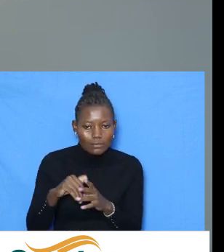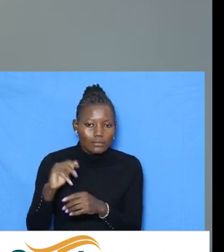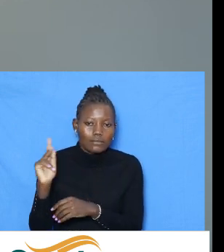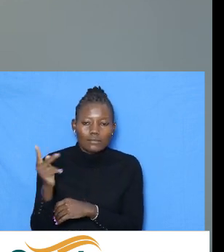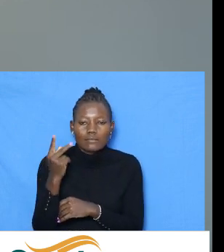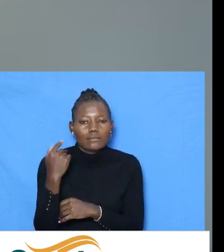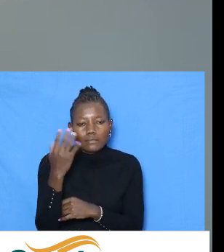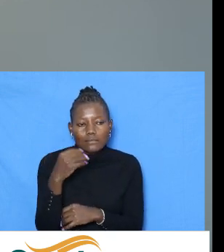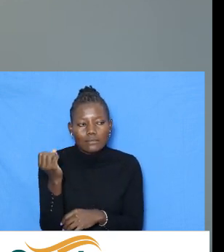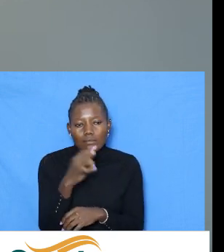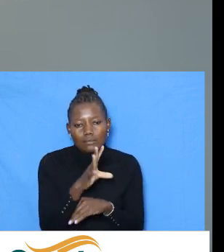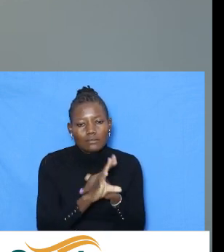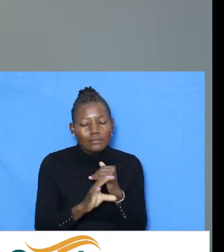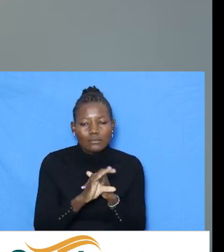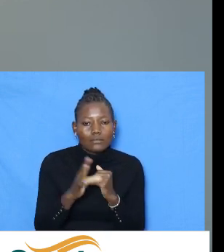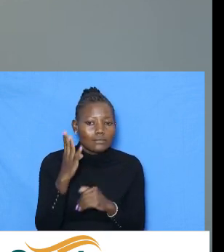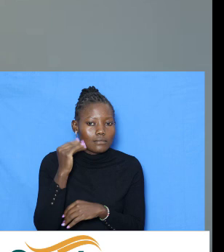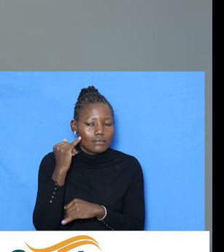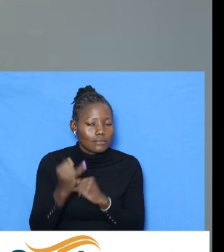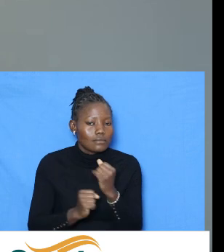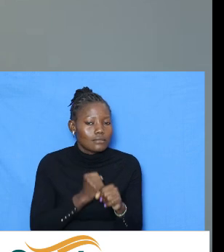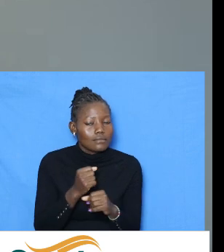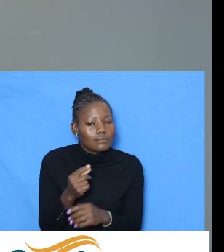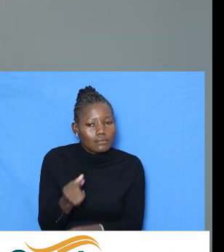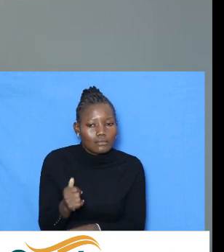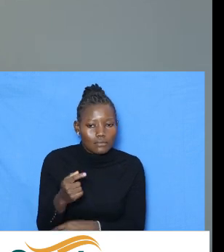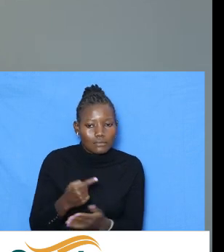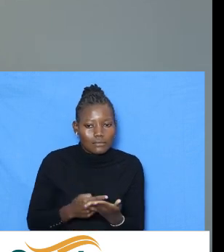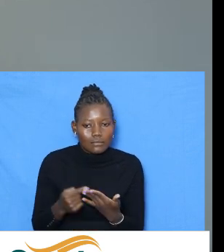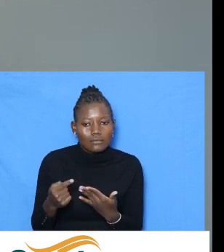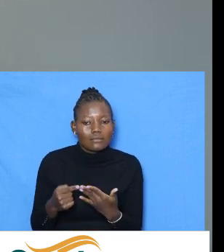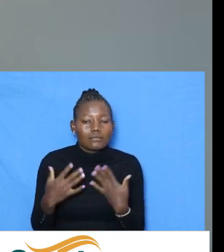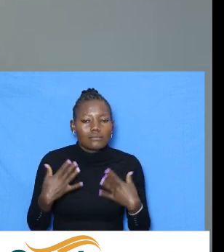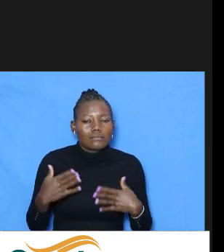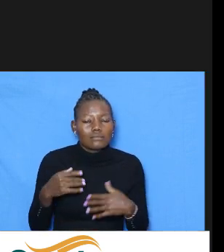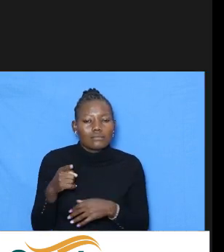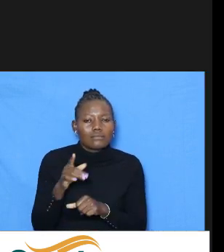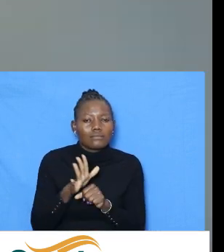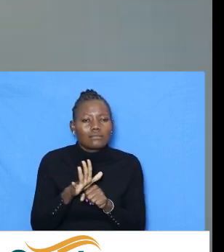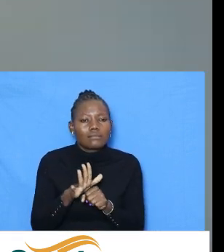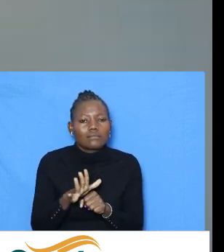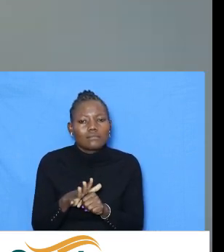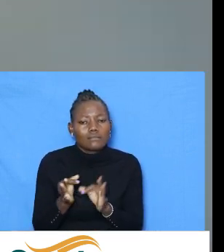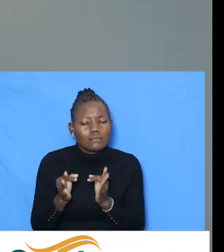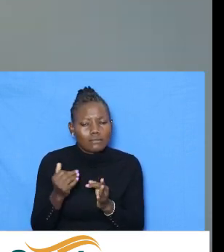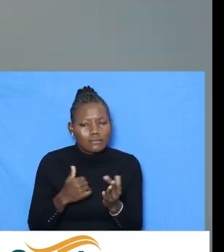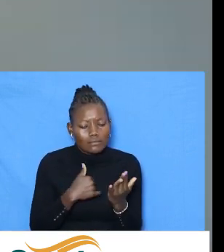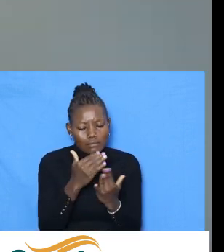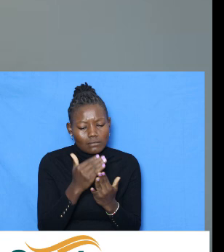beautiful country I experienced last year for 3 weeks with the beautiful people there. So if there's any